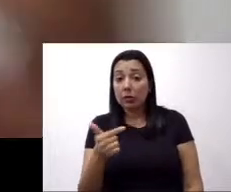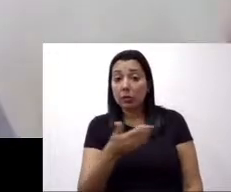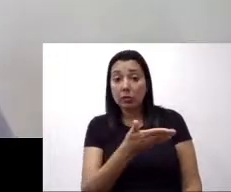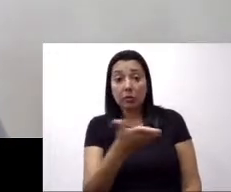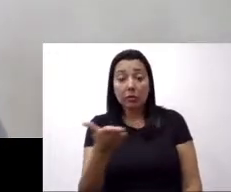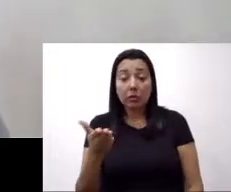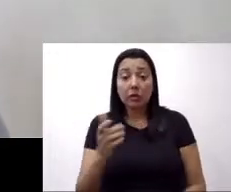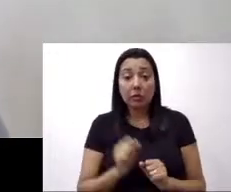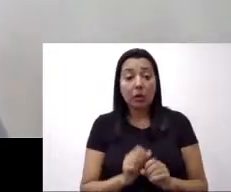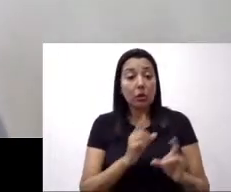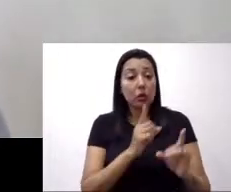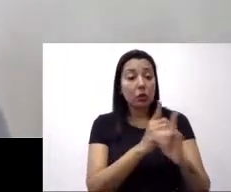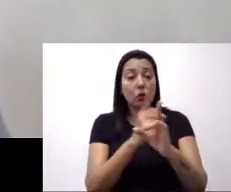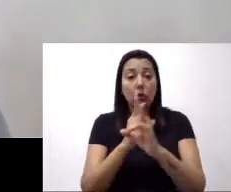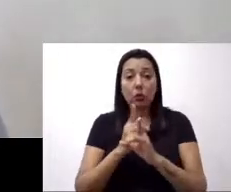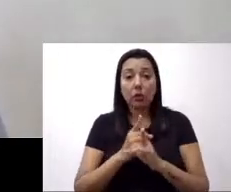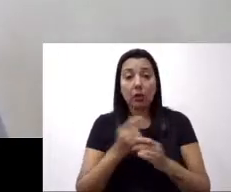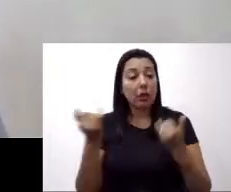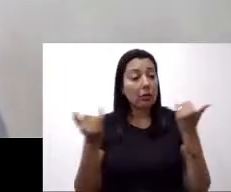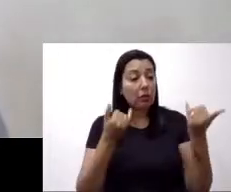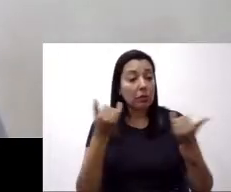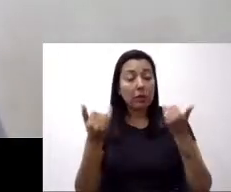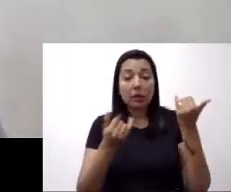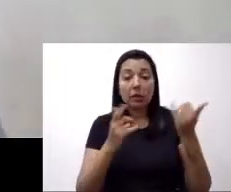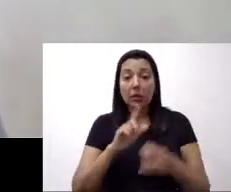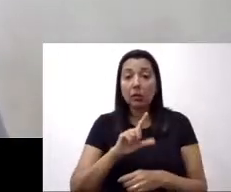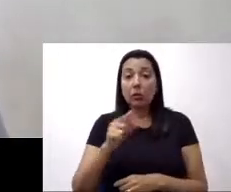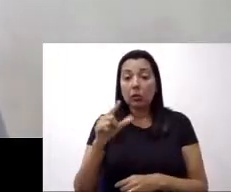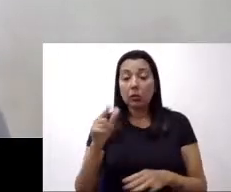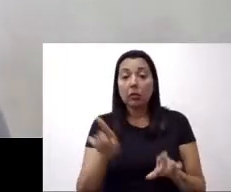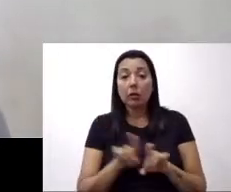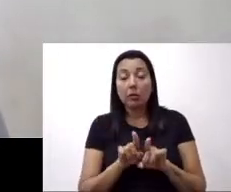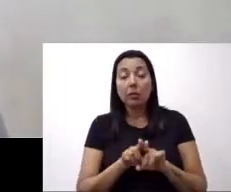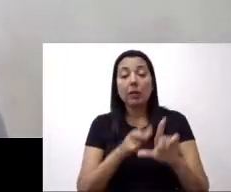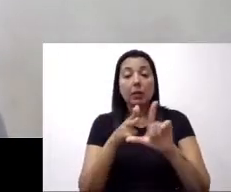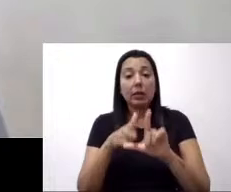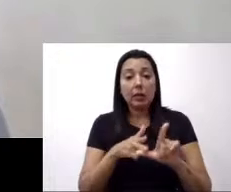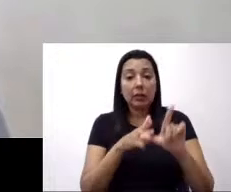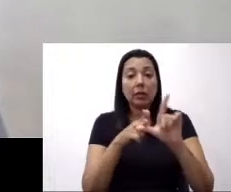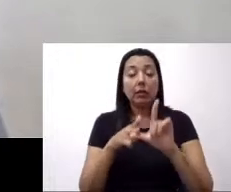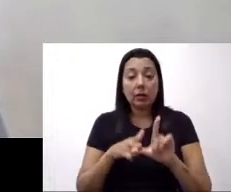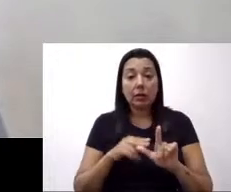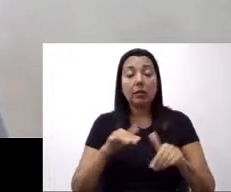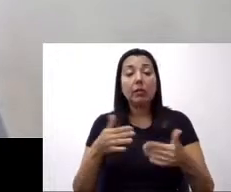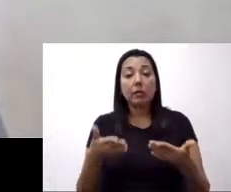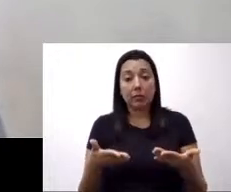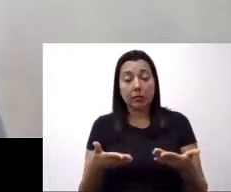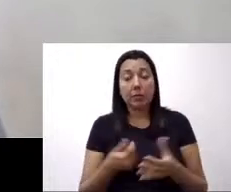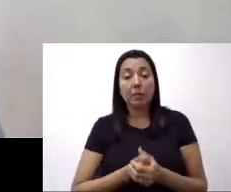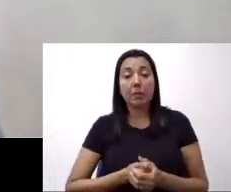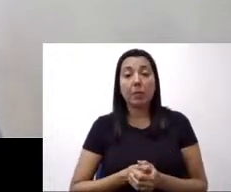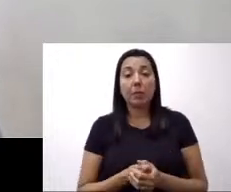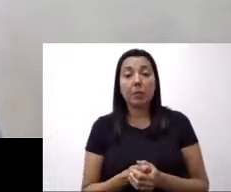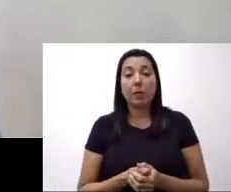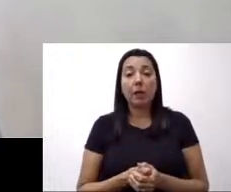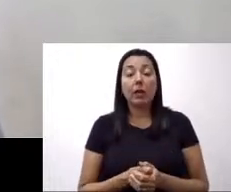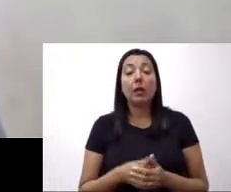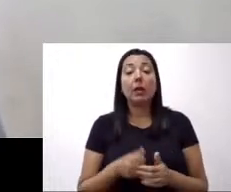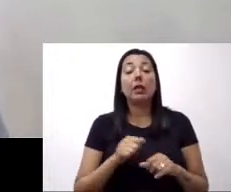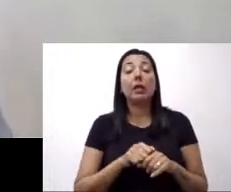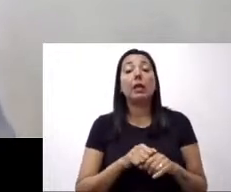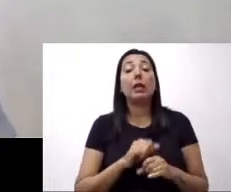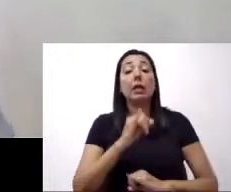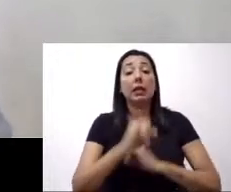the next webinars on the webpage of the website of the